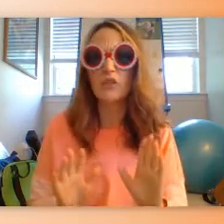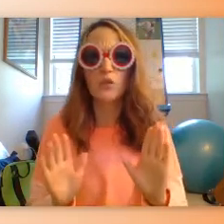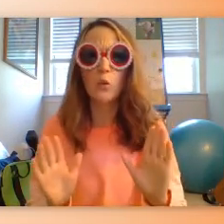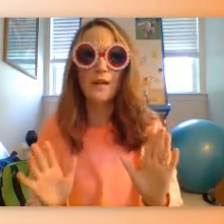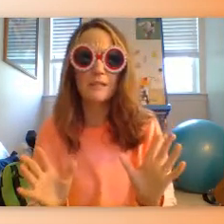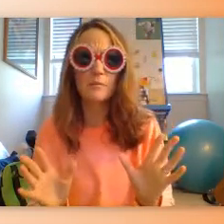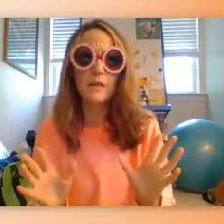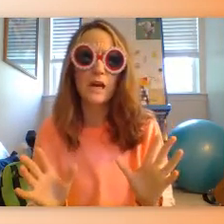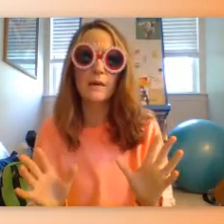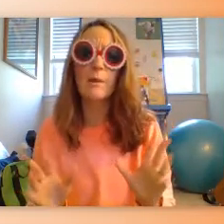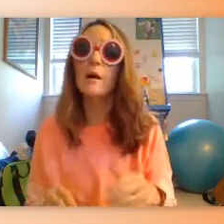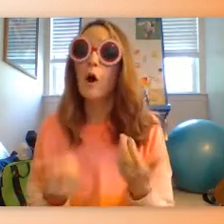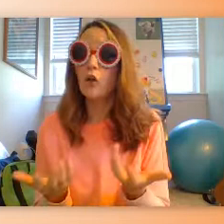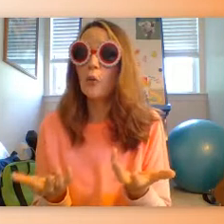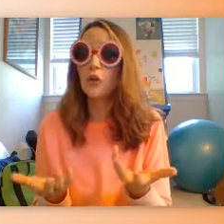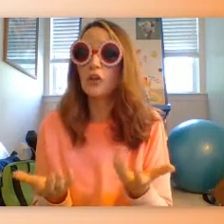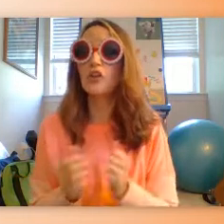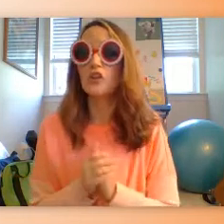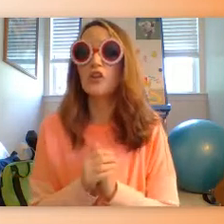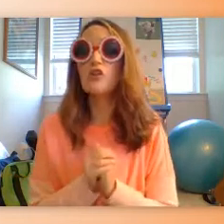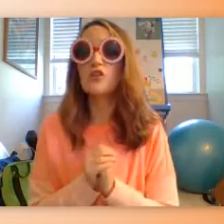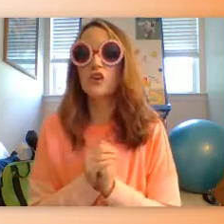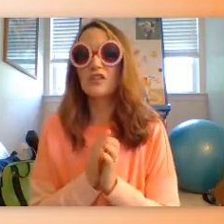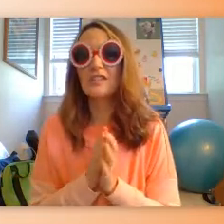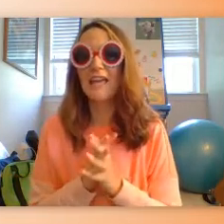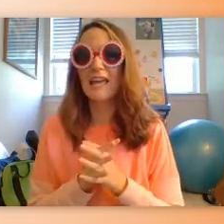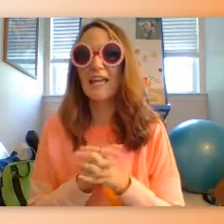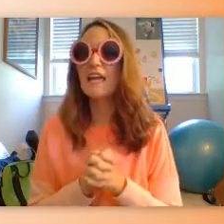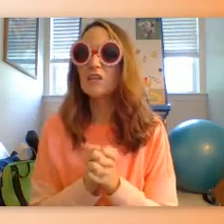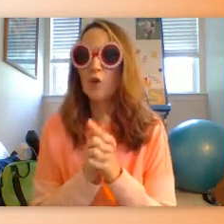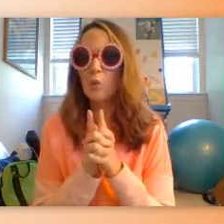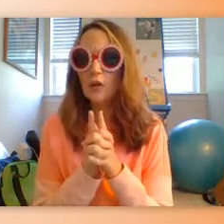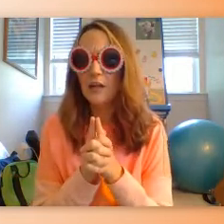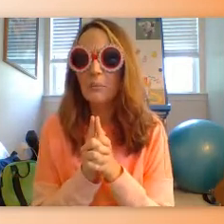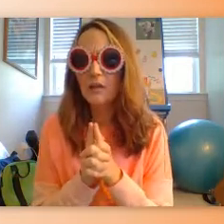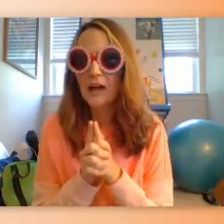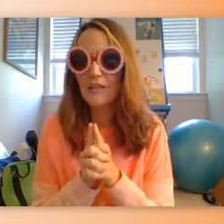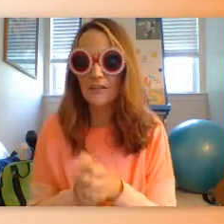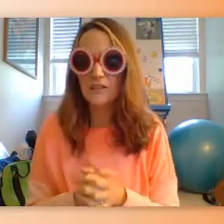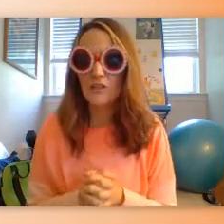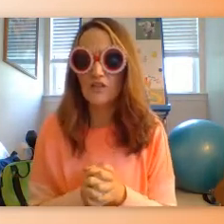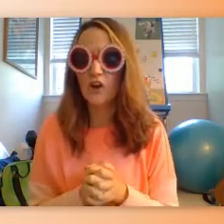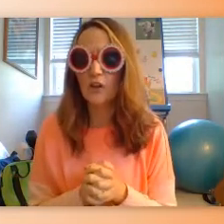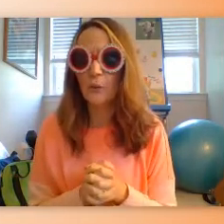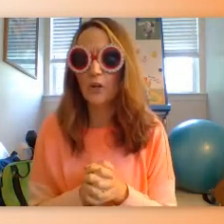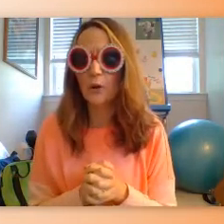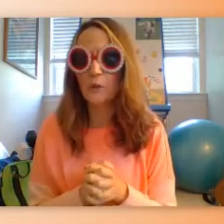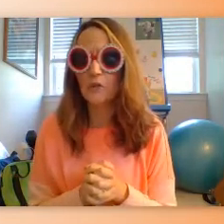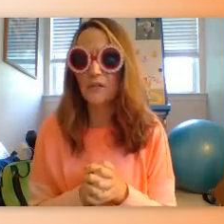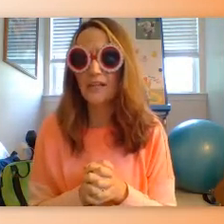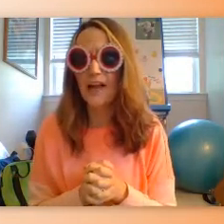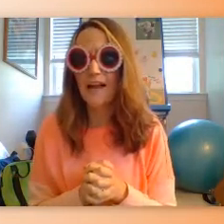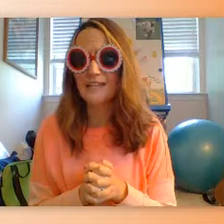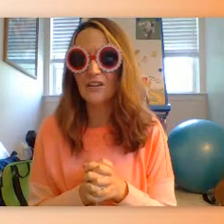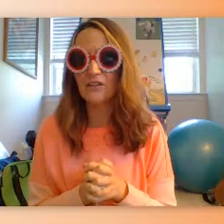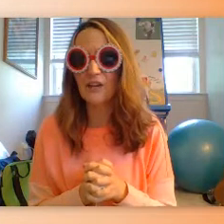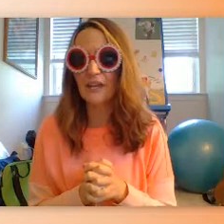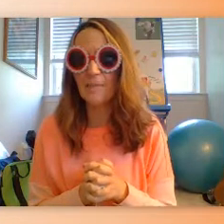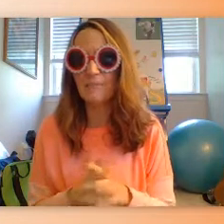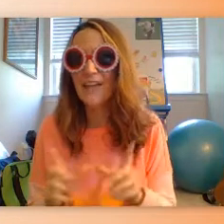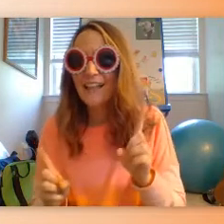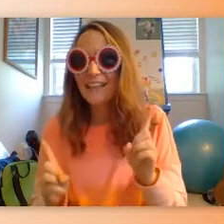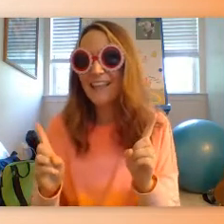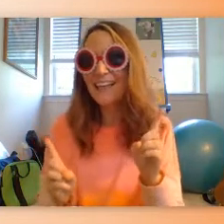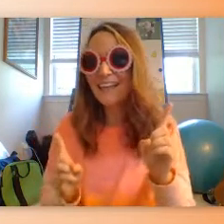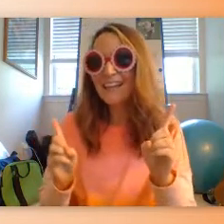in Spanish for quite some time, although we're going to learn a new song today. So we're going to apply that to the song that we know in music class. I'll give you a